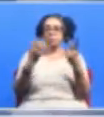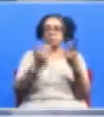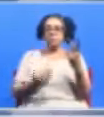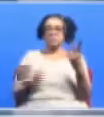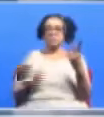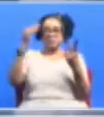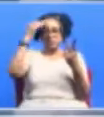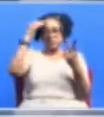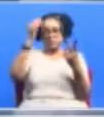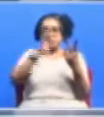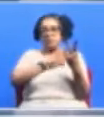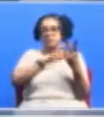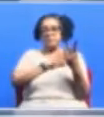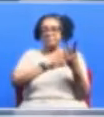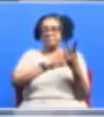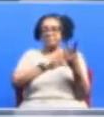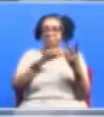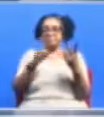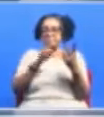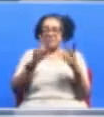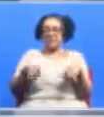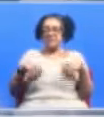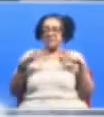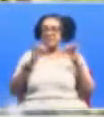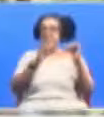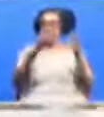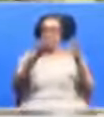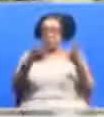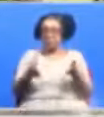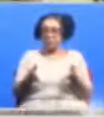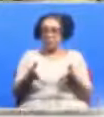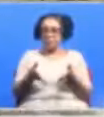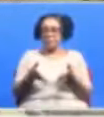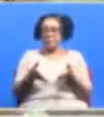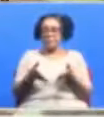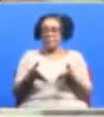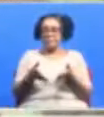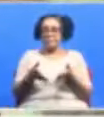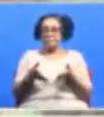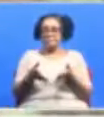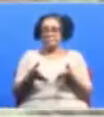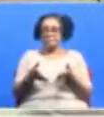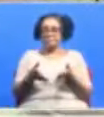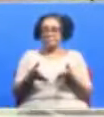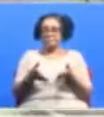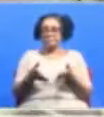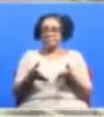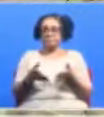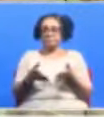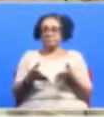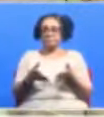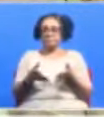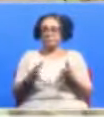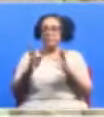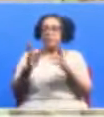Canada and reside there to date. Naturally, this